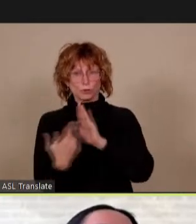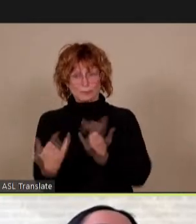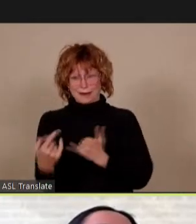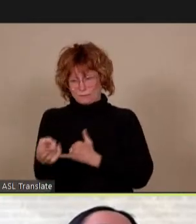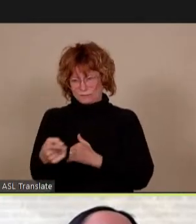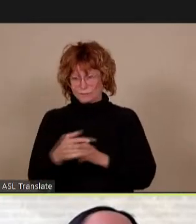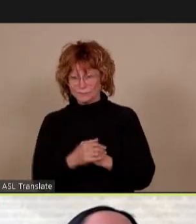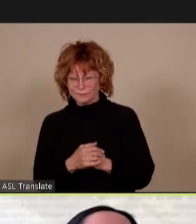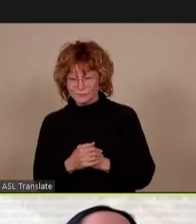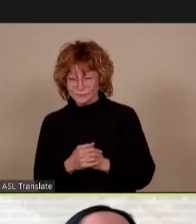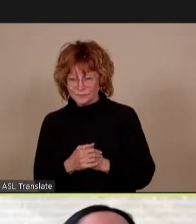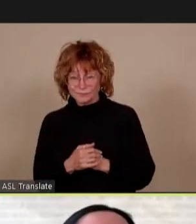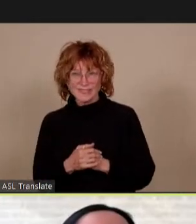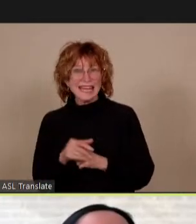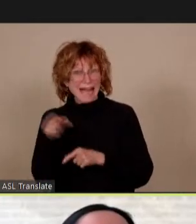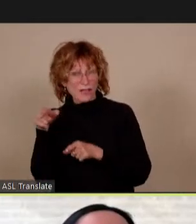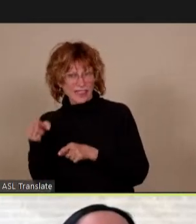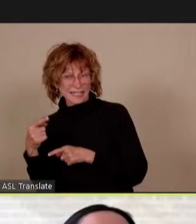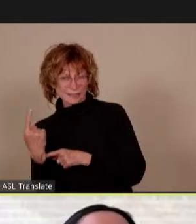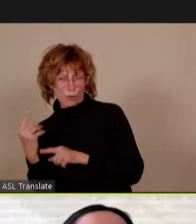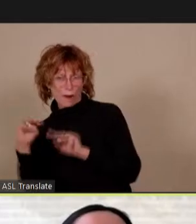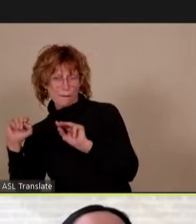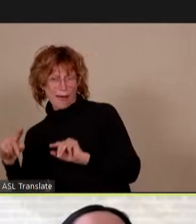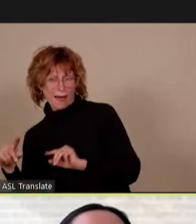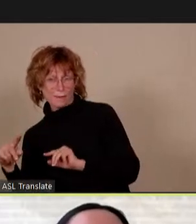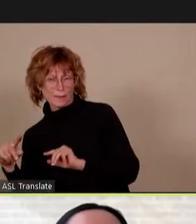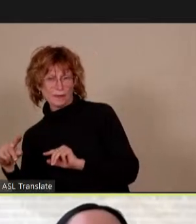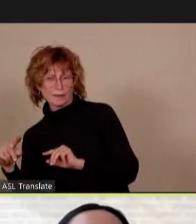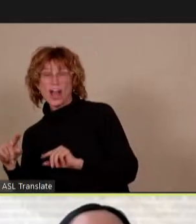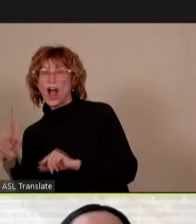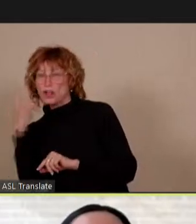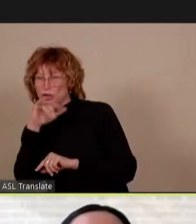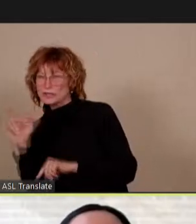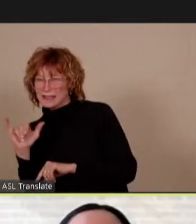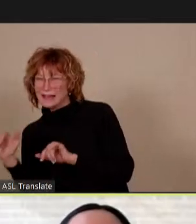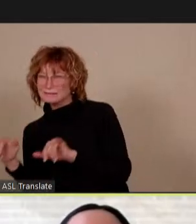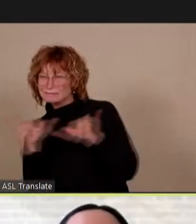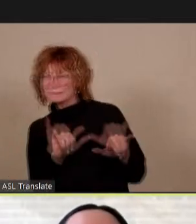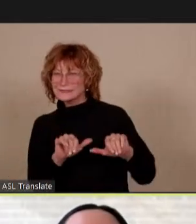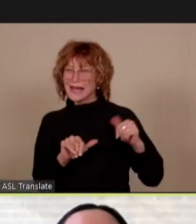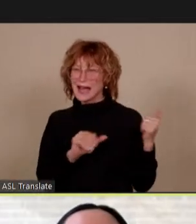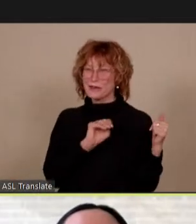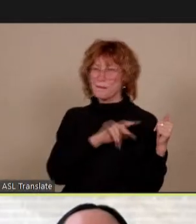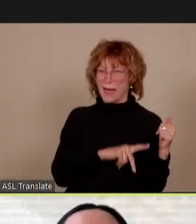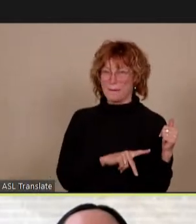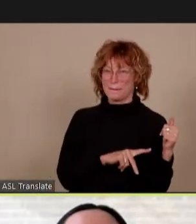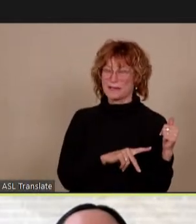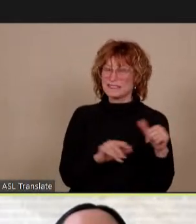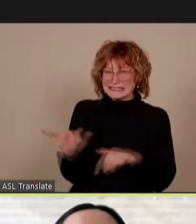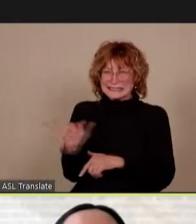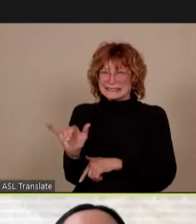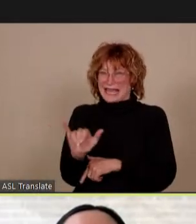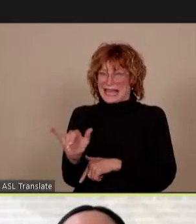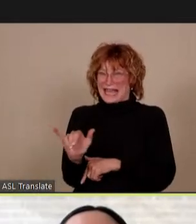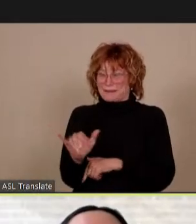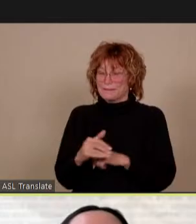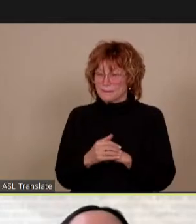It looks very similar to the existing map. And so I'm going to